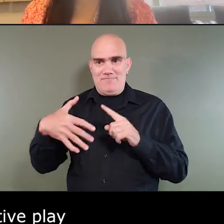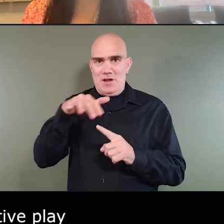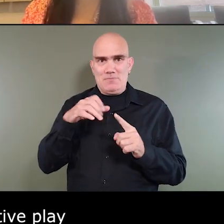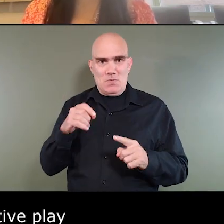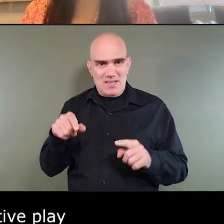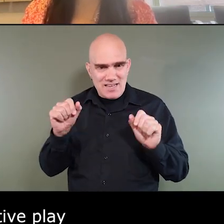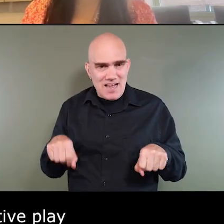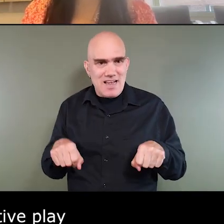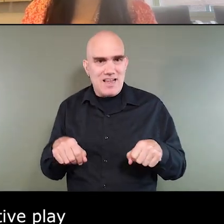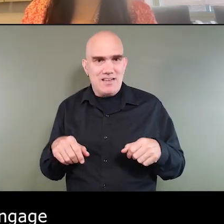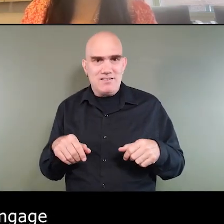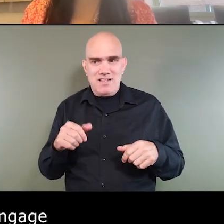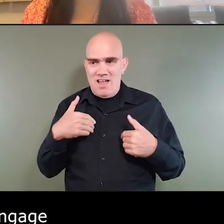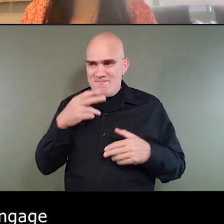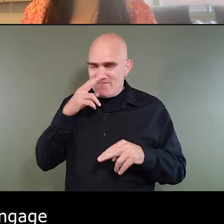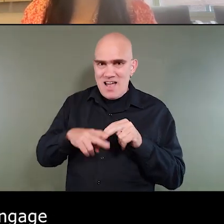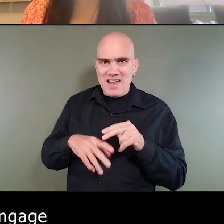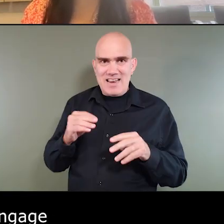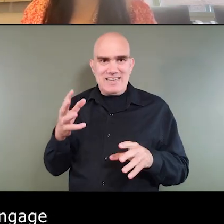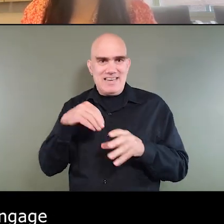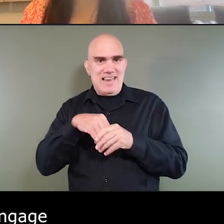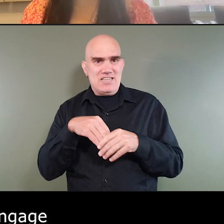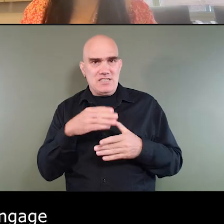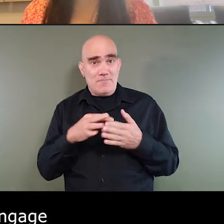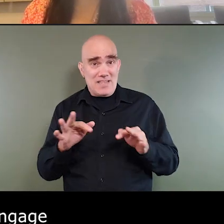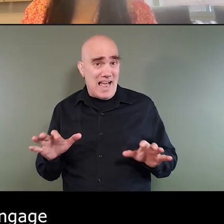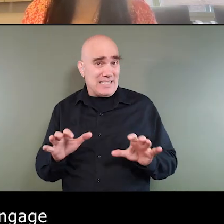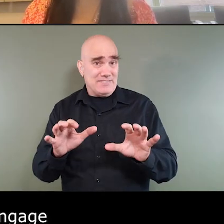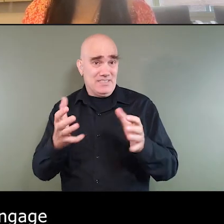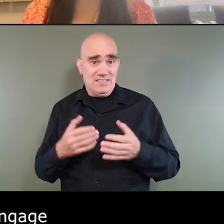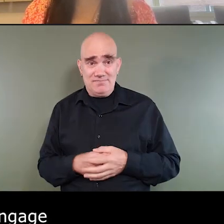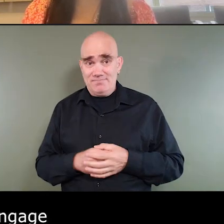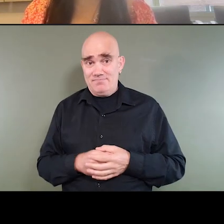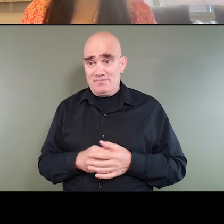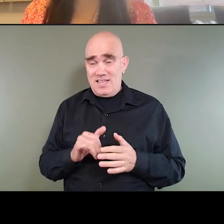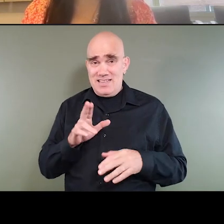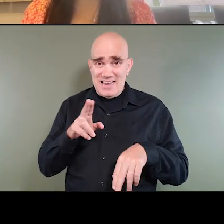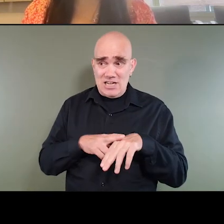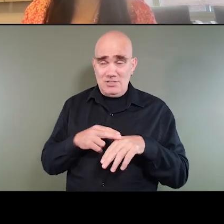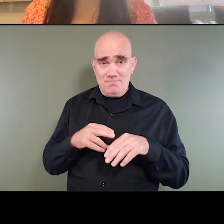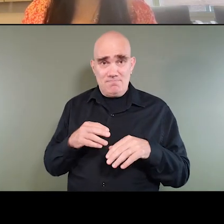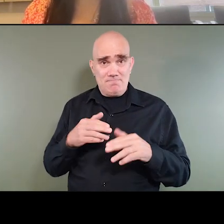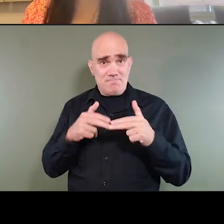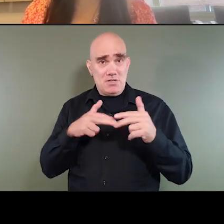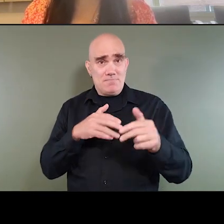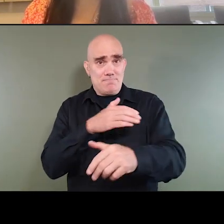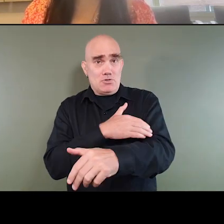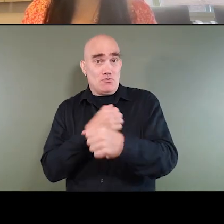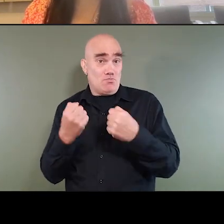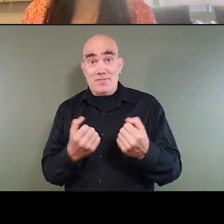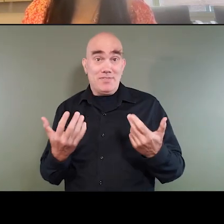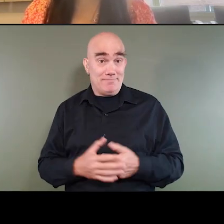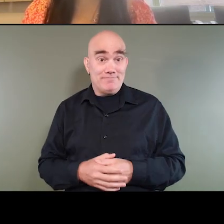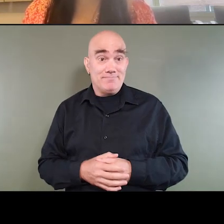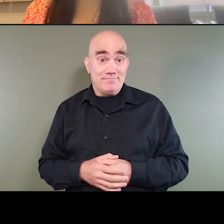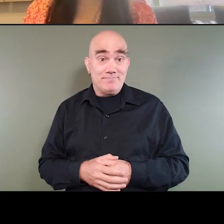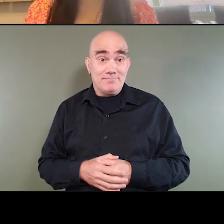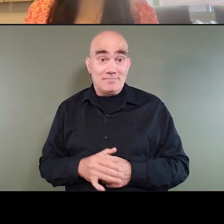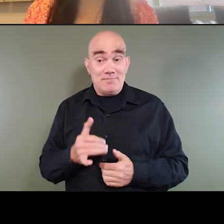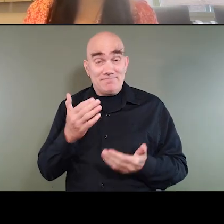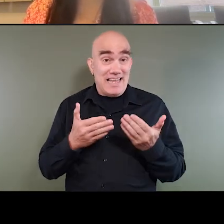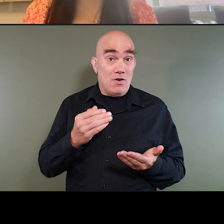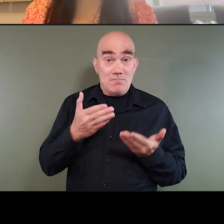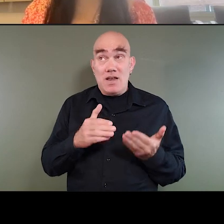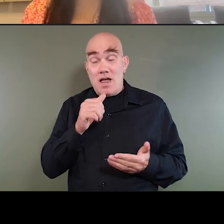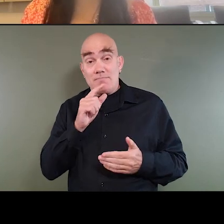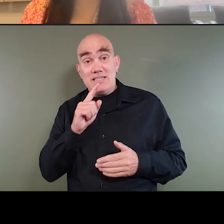play environment so that they can have fun and engage in some of the activities that naturally build muscle strength that may or may